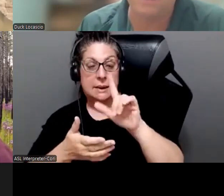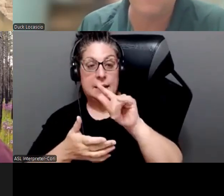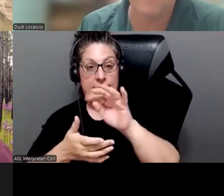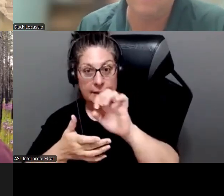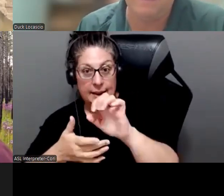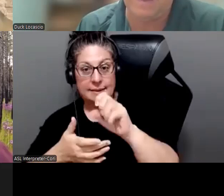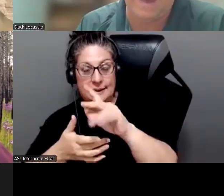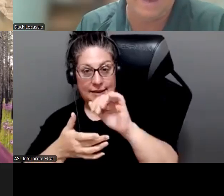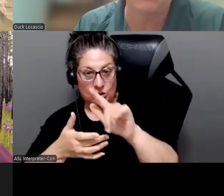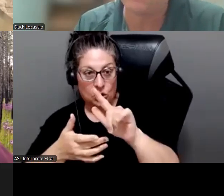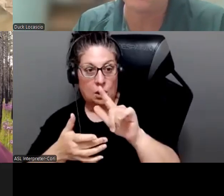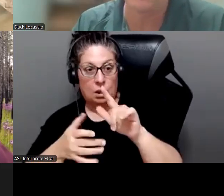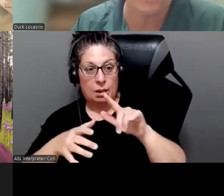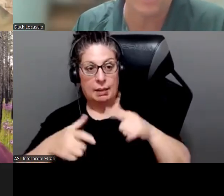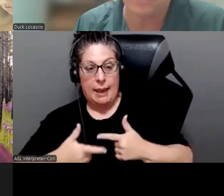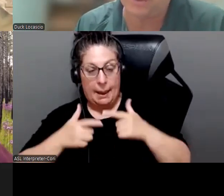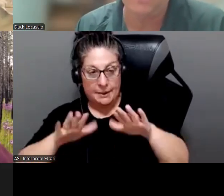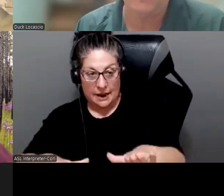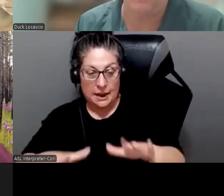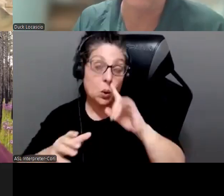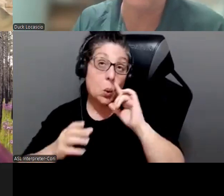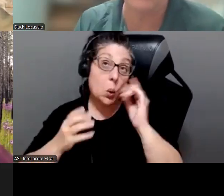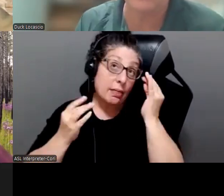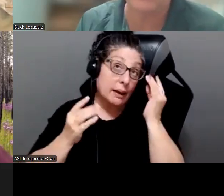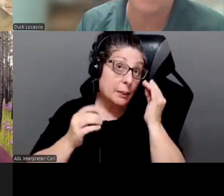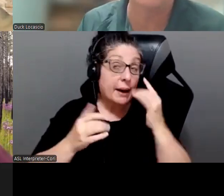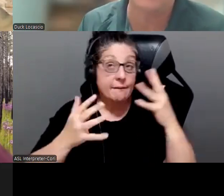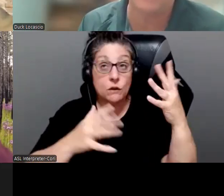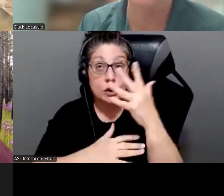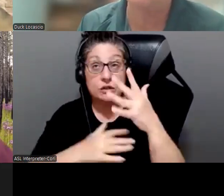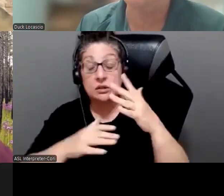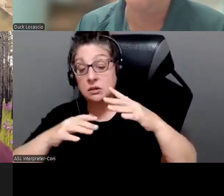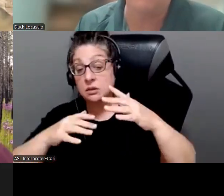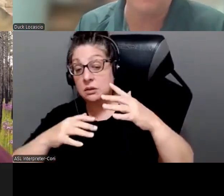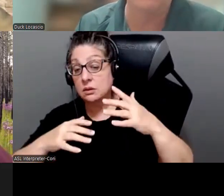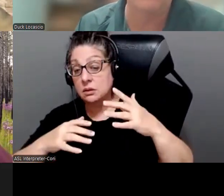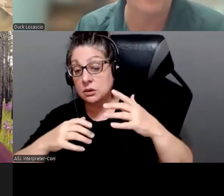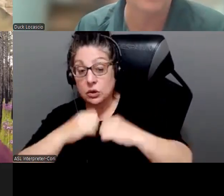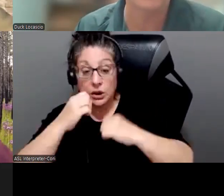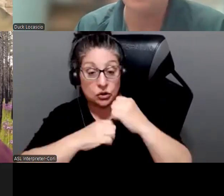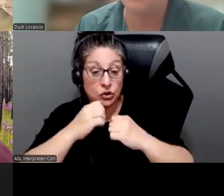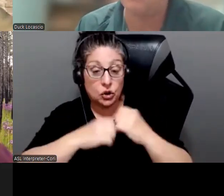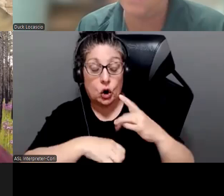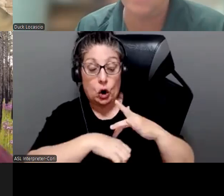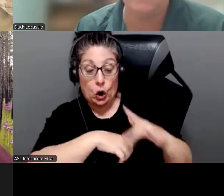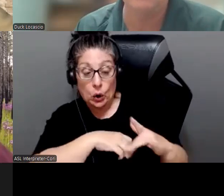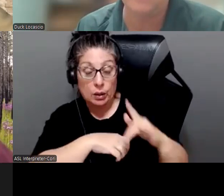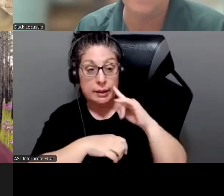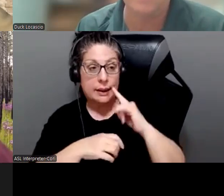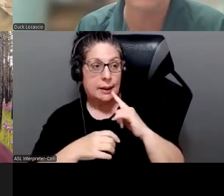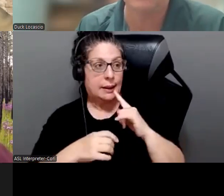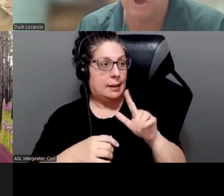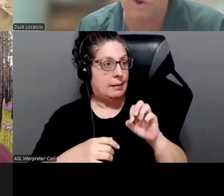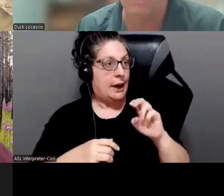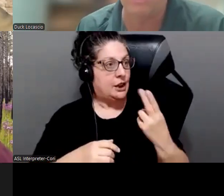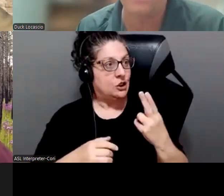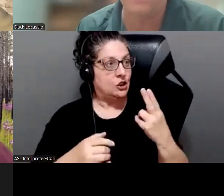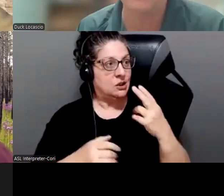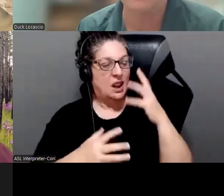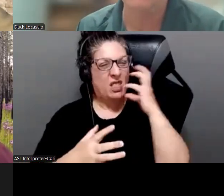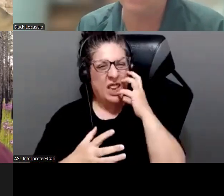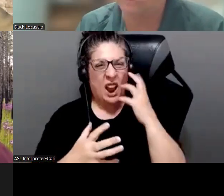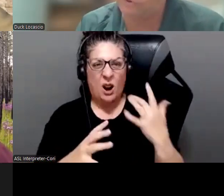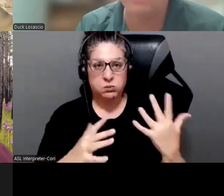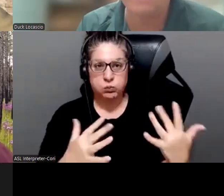could think of it as forest structure, early successional habitat, very lush, thick, dense, low